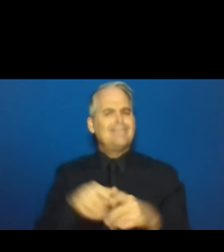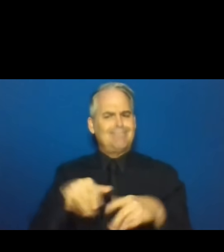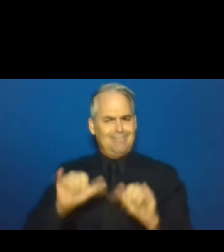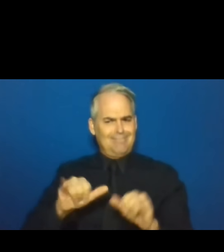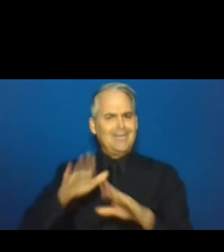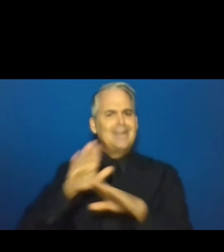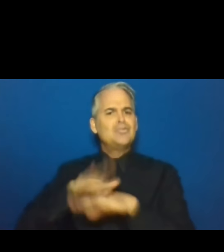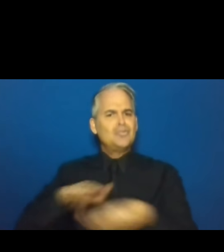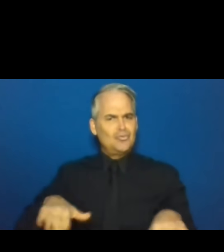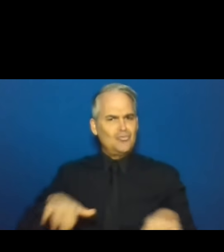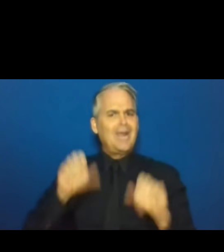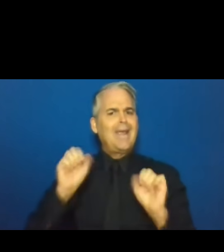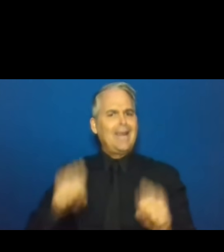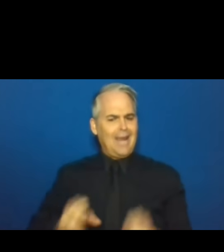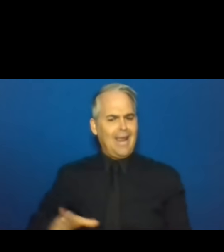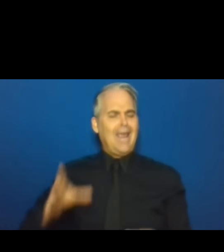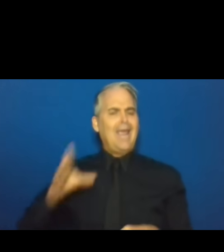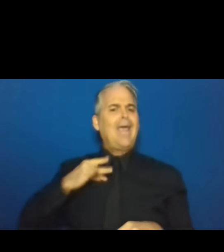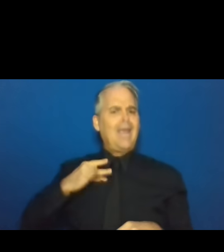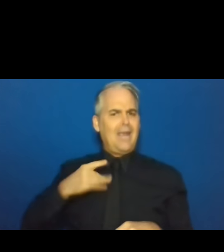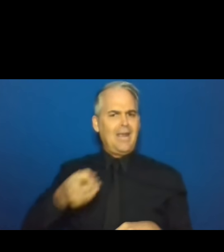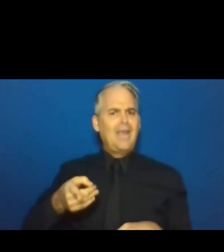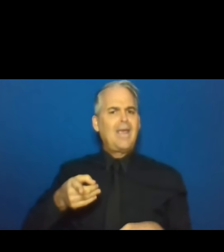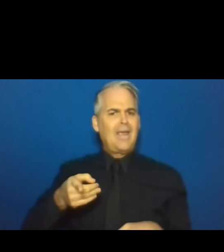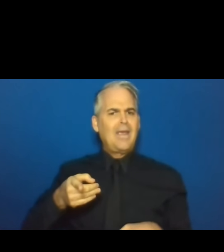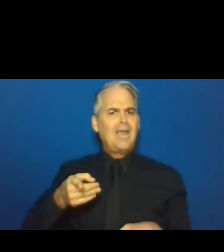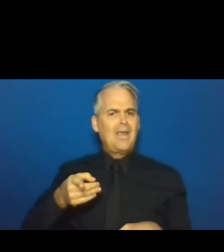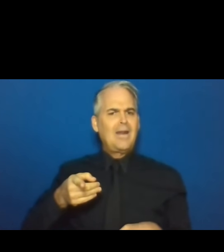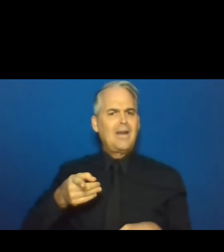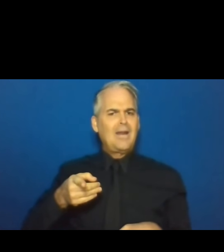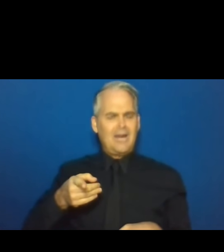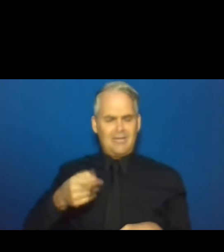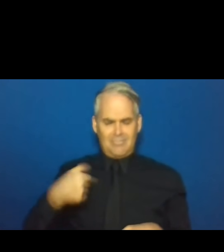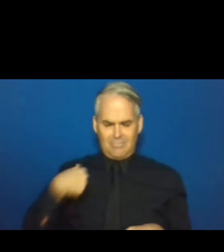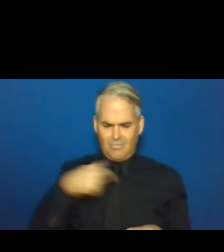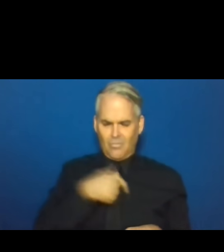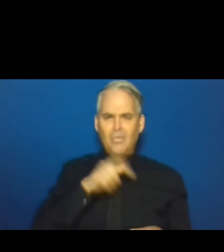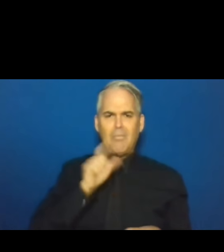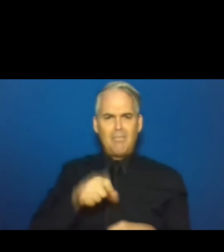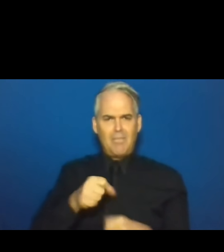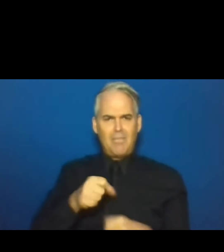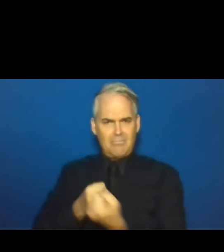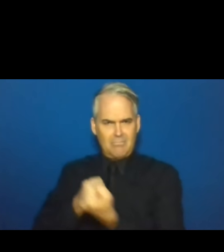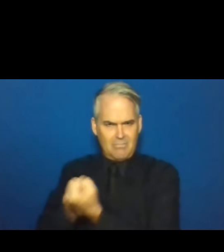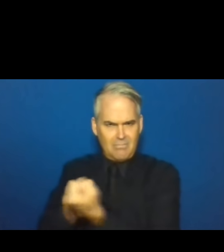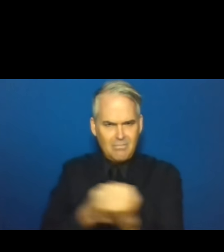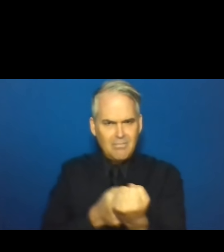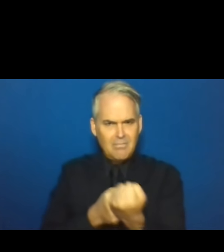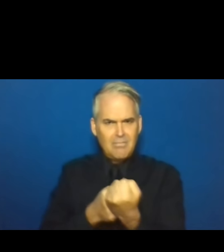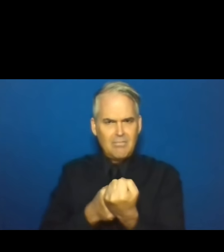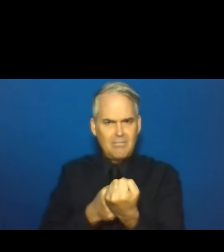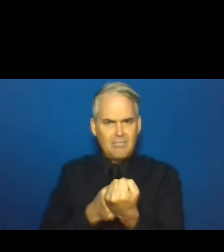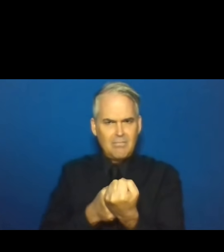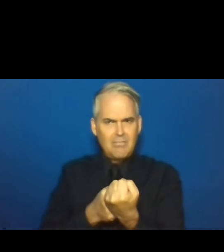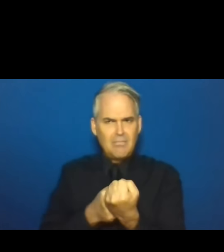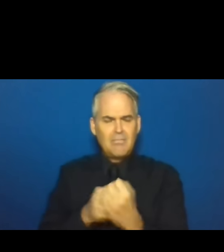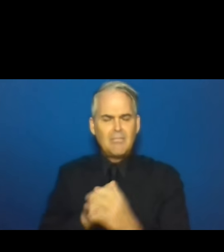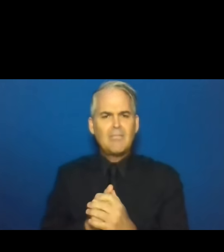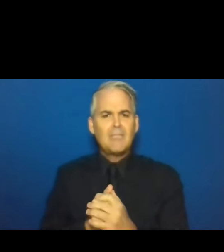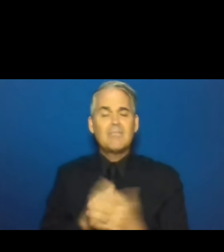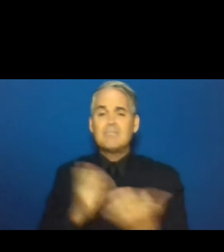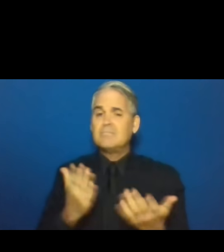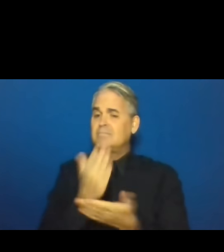this pandemic, and they desperately need all of our support. As I said, we have students who